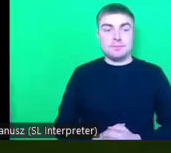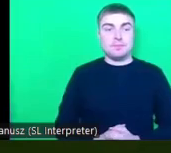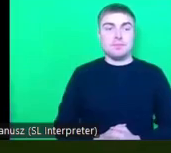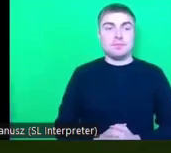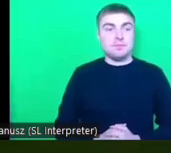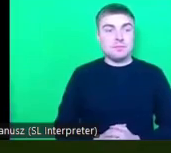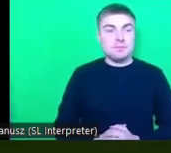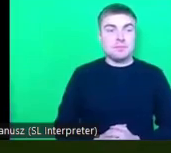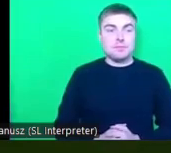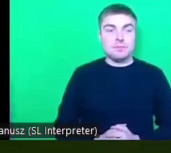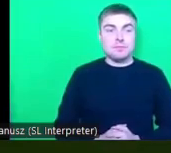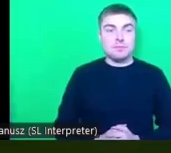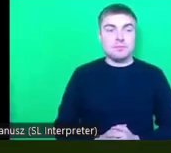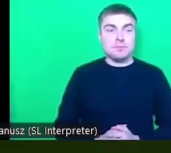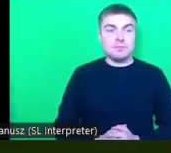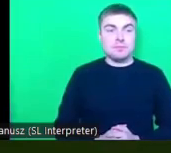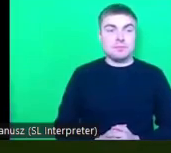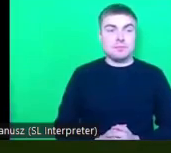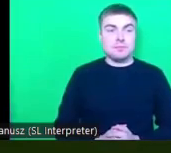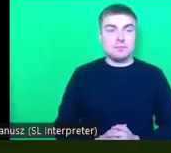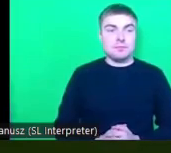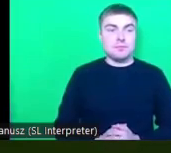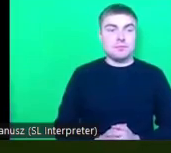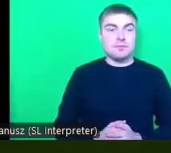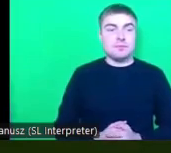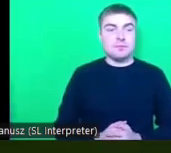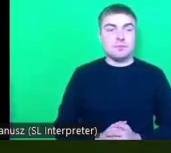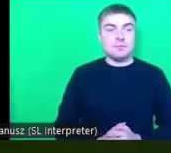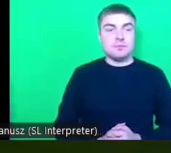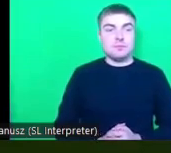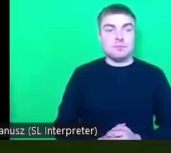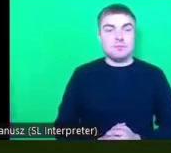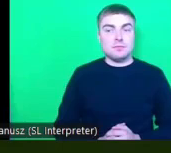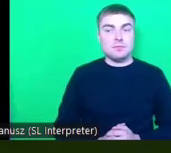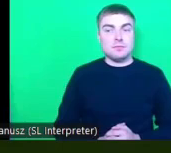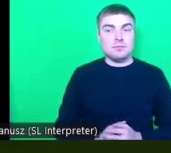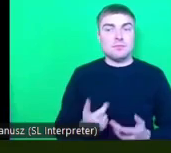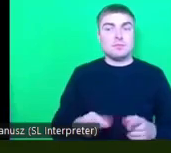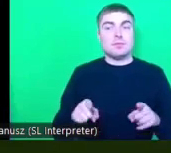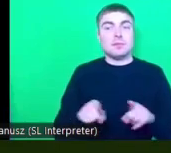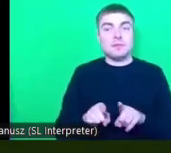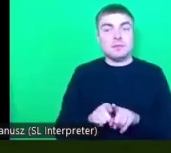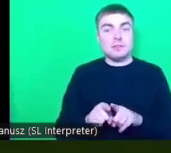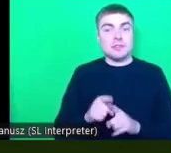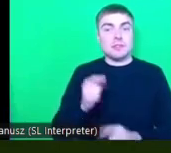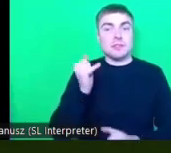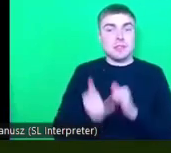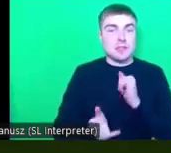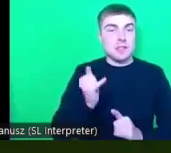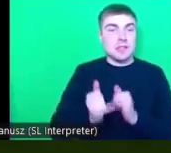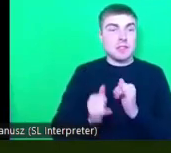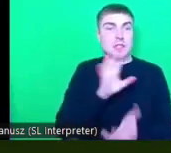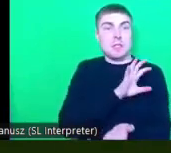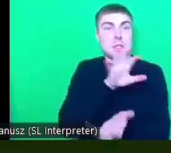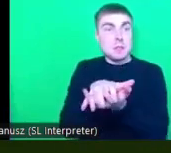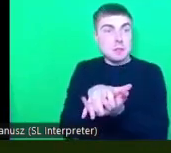are killing prey that would die of some other reason, starvation, for example, it will be a less direct effect. Also,